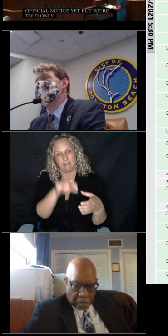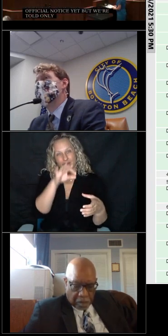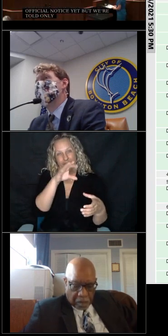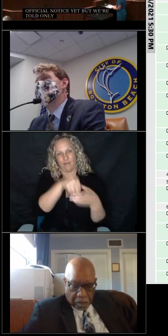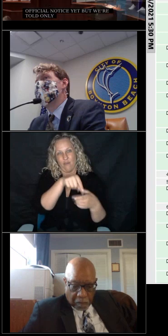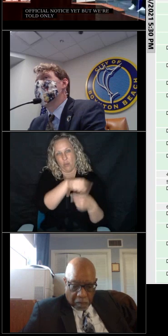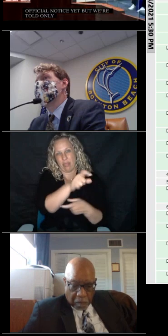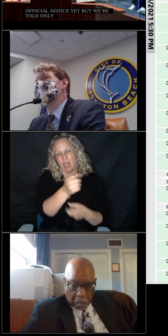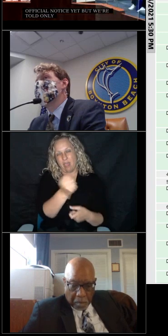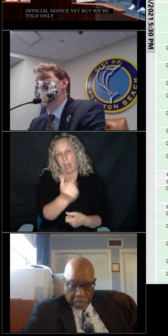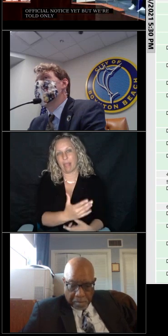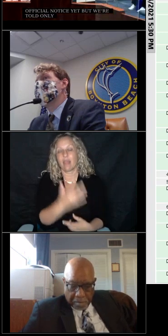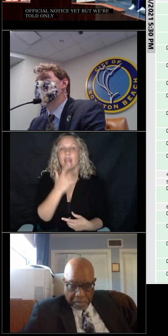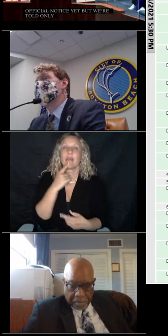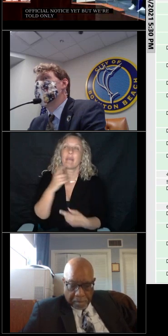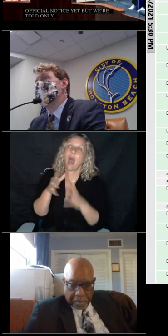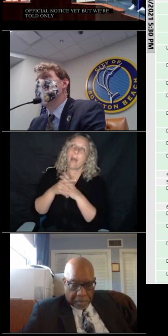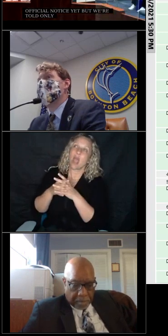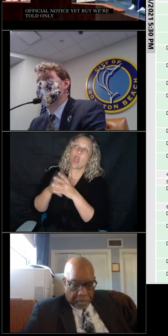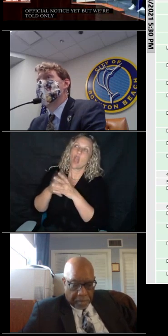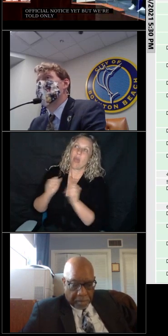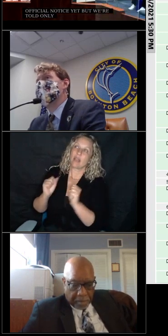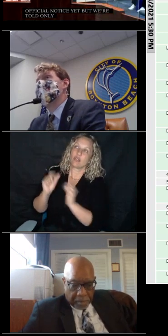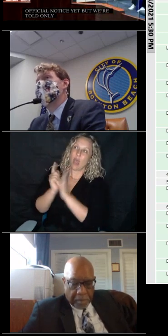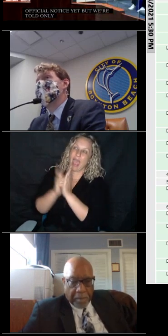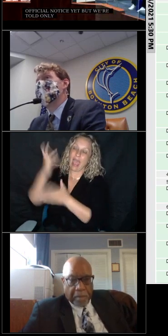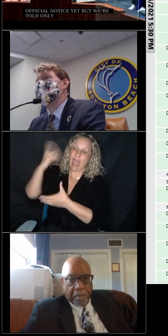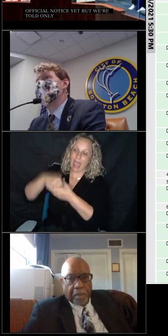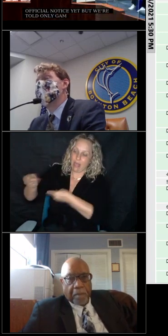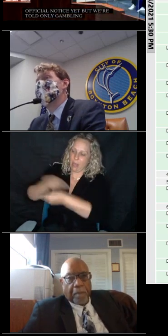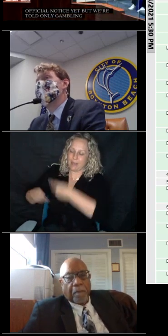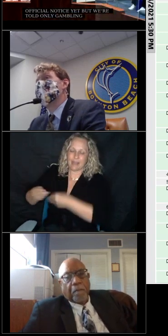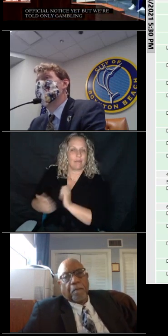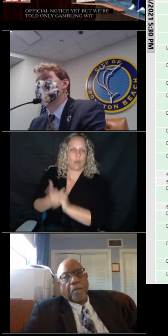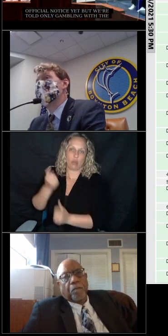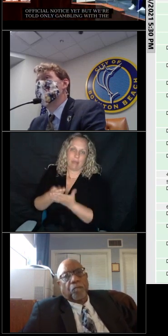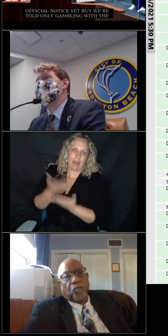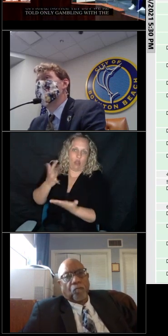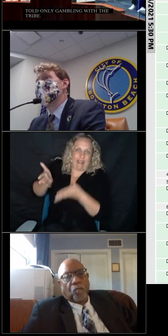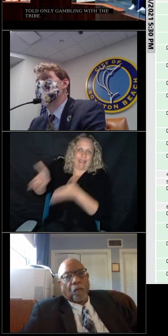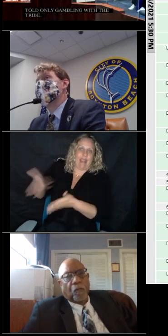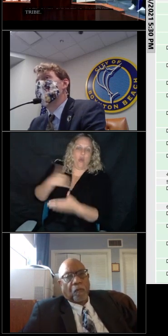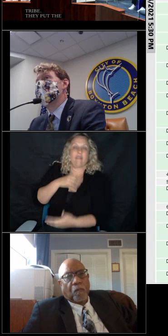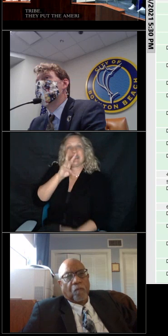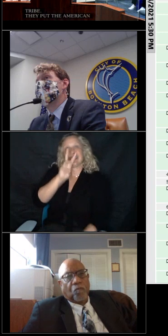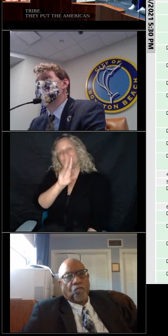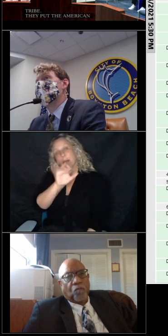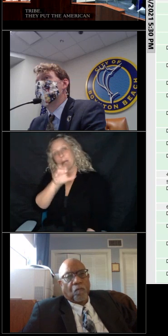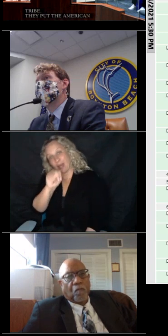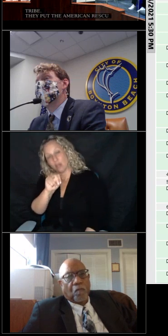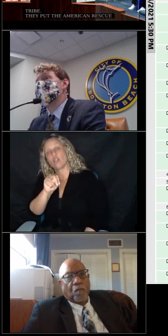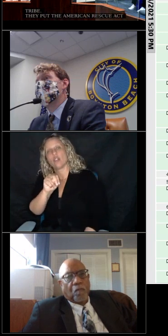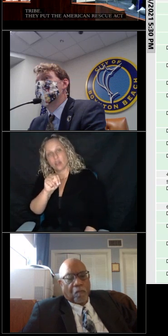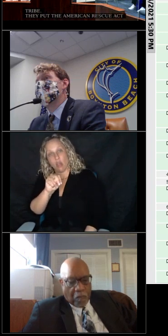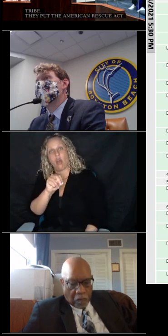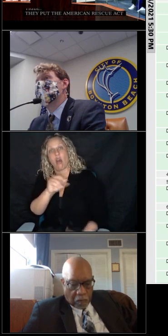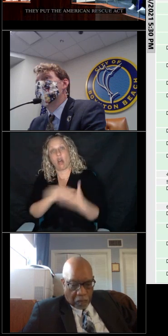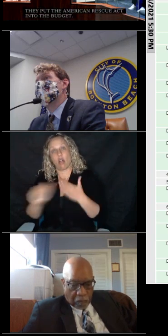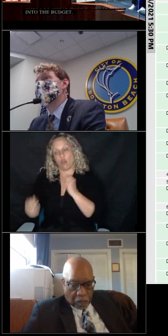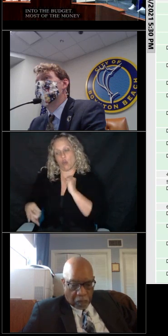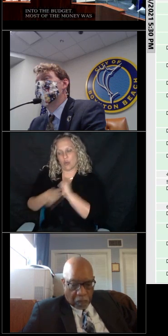I mean, they put the American Rescue Act into the budget. Okay. Most of the money is there. We're actually going to have a $6 billion reserve. They put